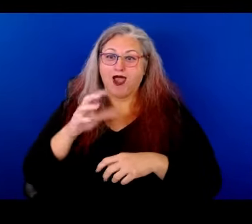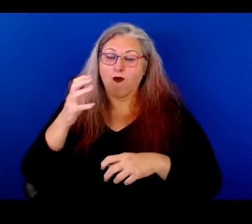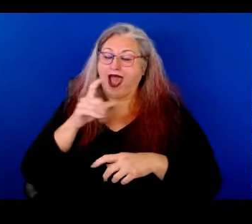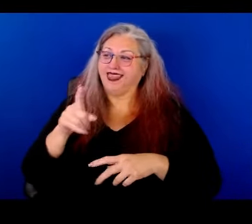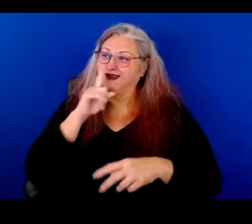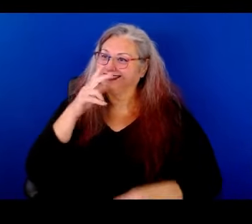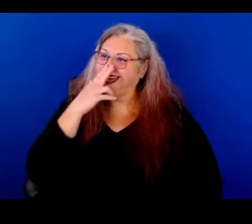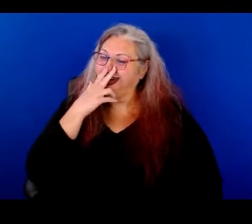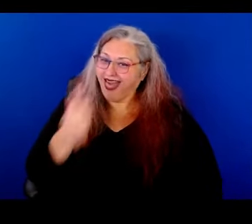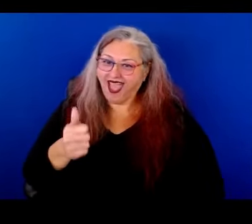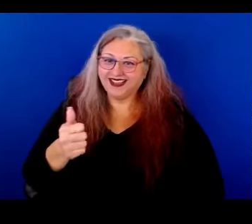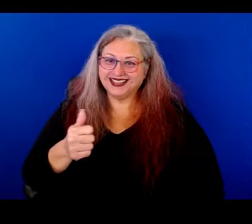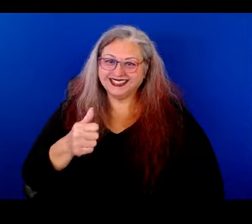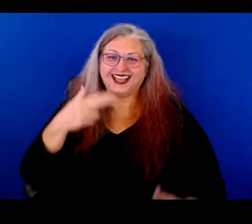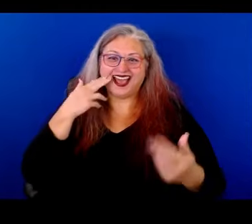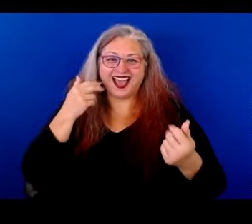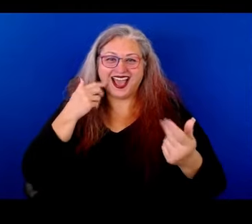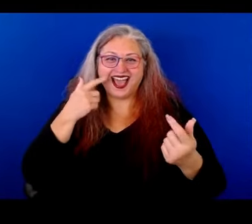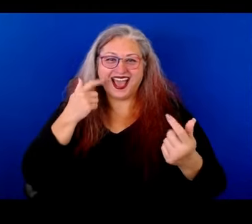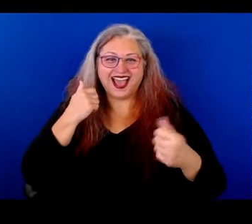That was hilarious.